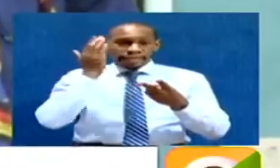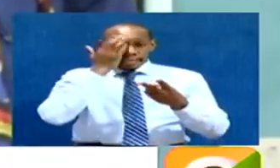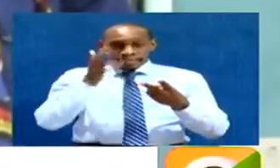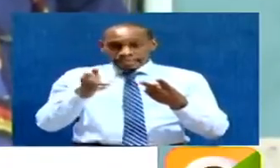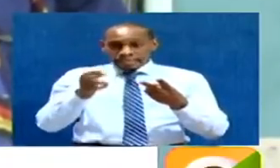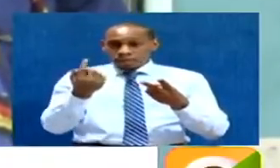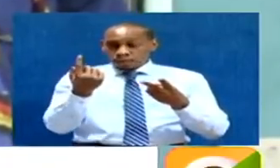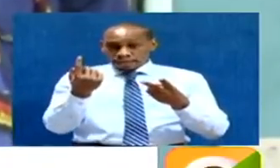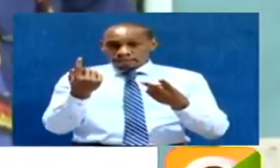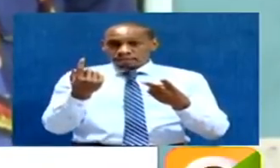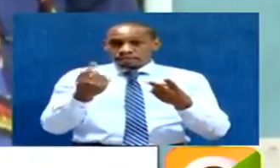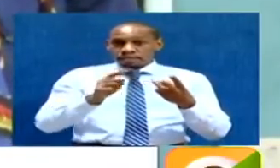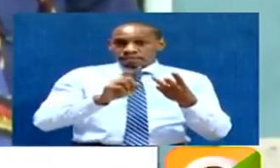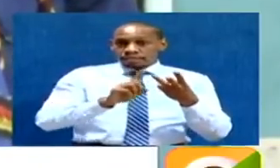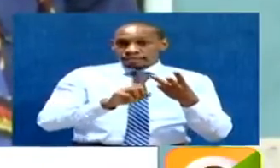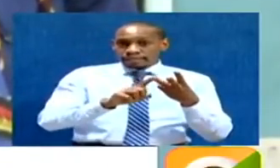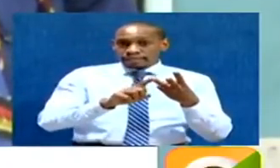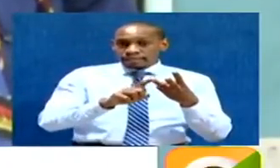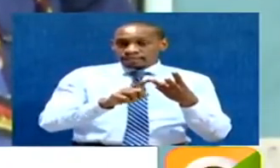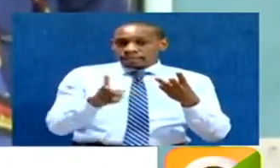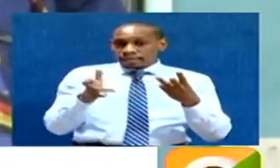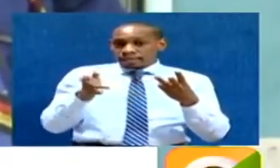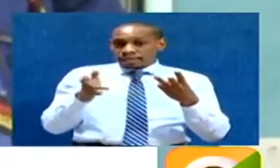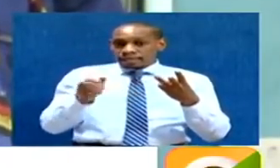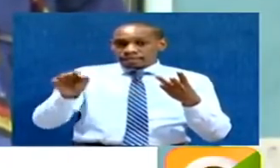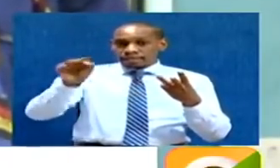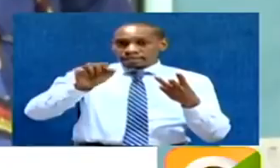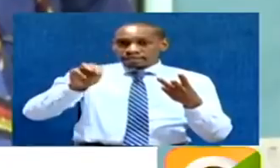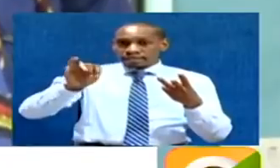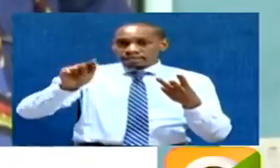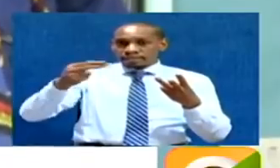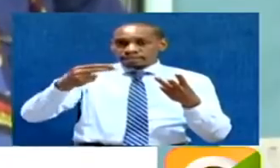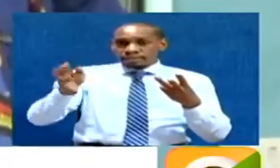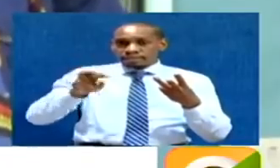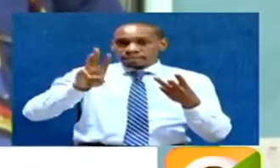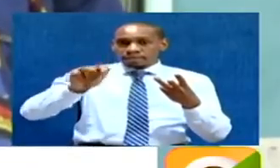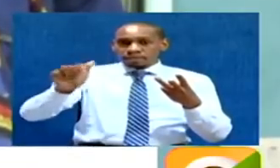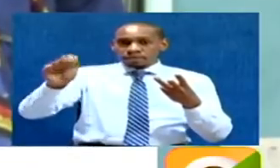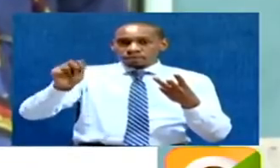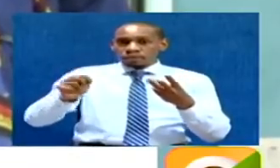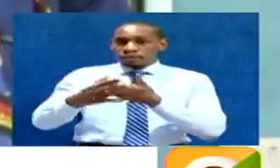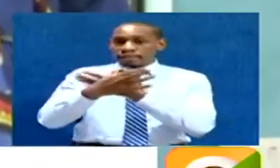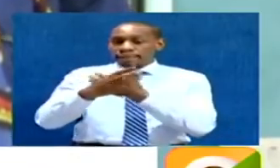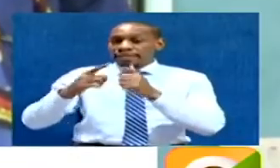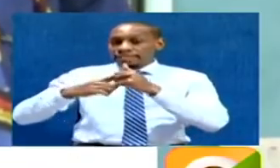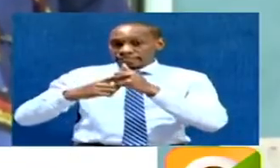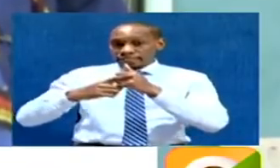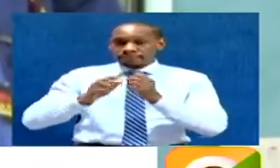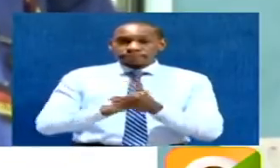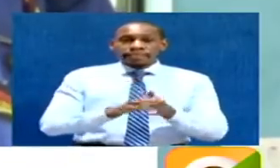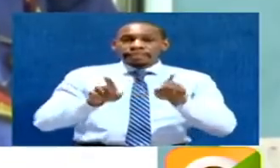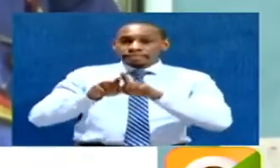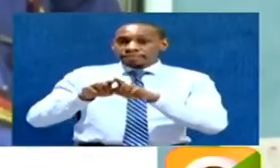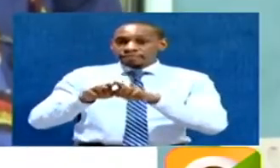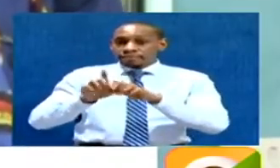Israel, moja na revolver Smith and Wesson ya Germany 6. Hapo